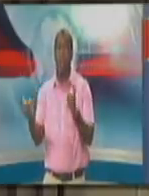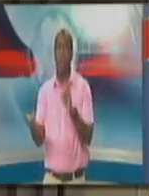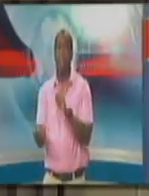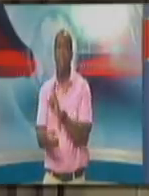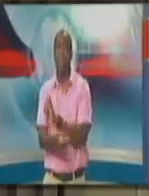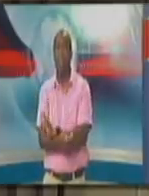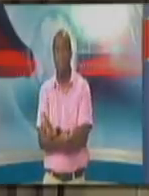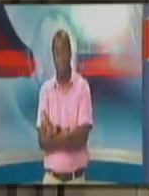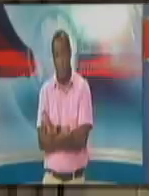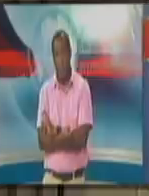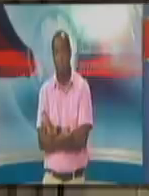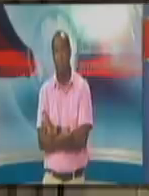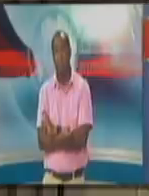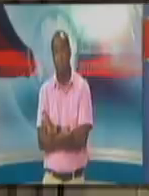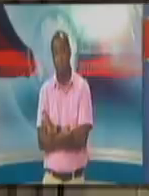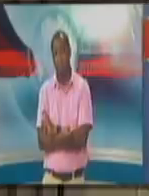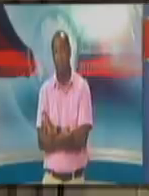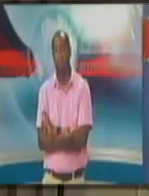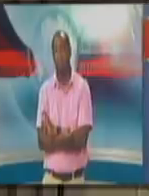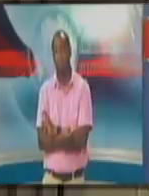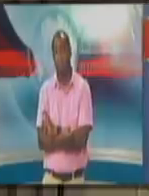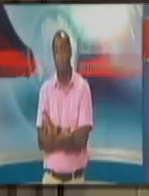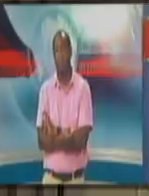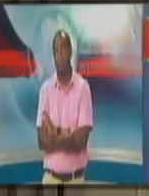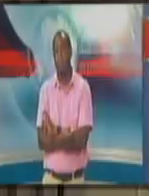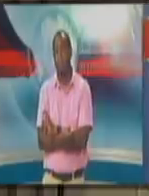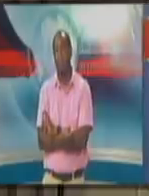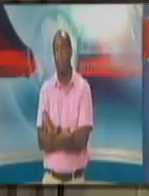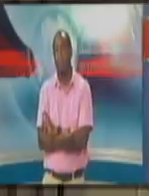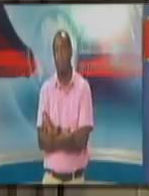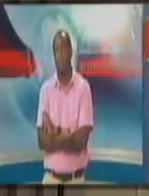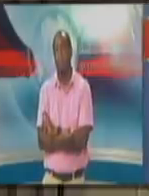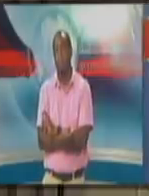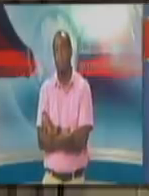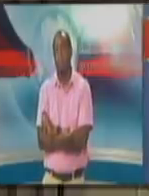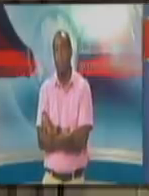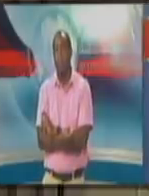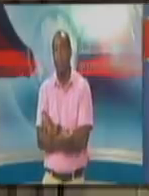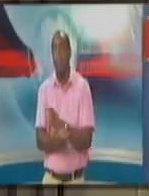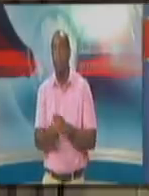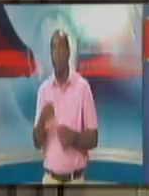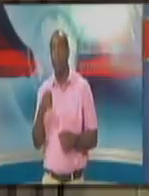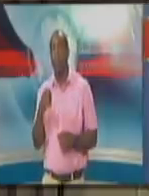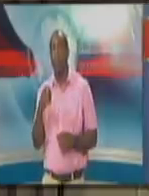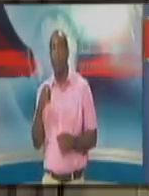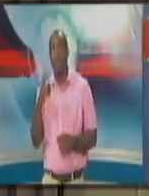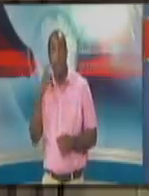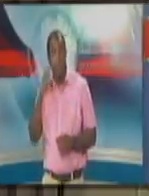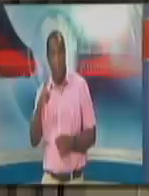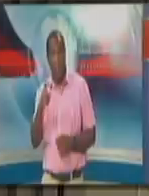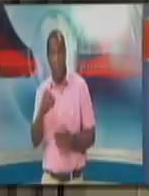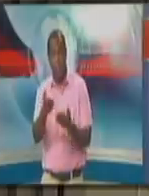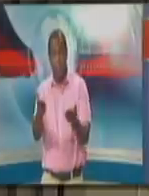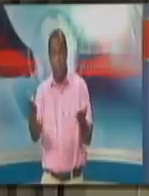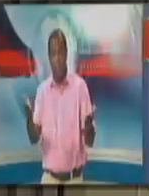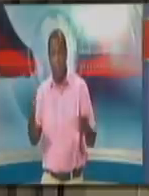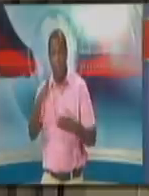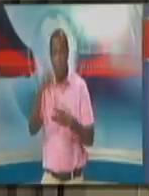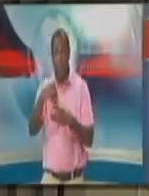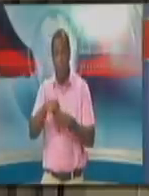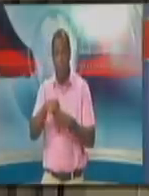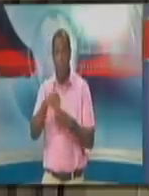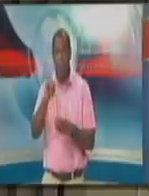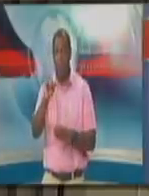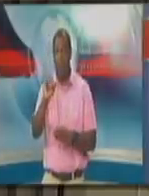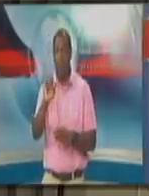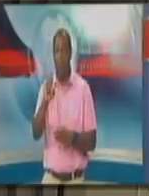for survival. And I want to urge the media, and you have been doing a fantastic job, and the population,